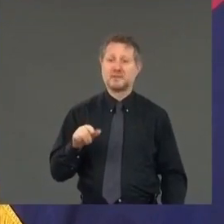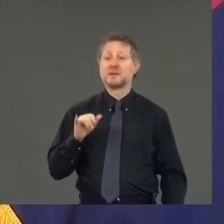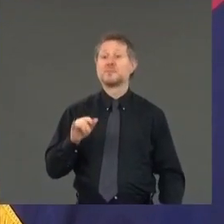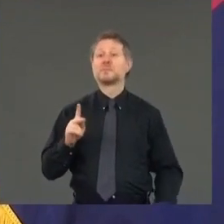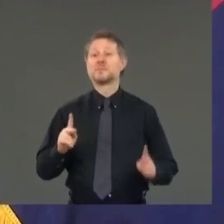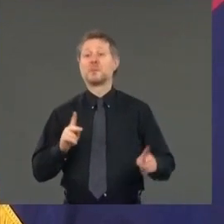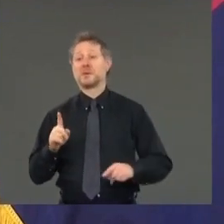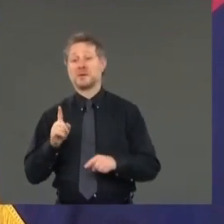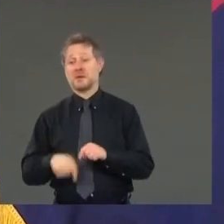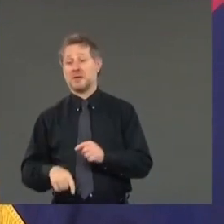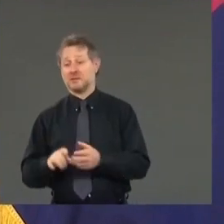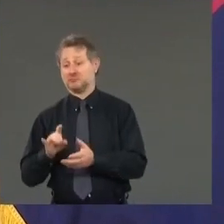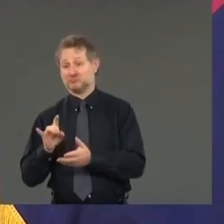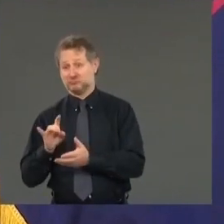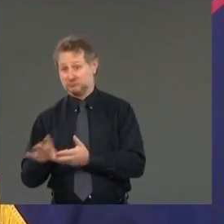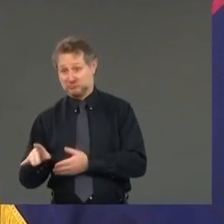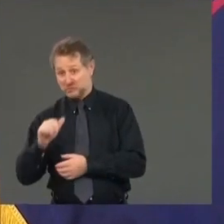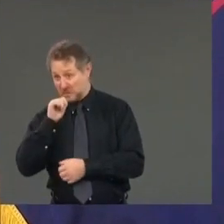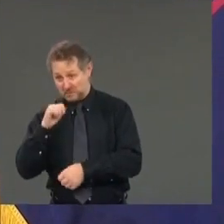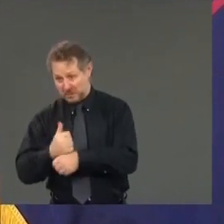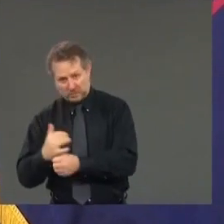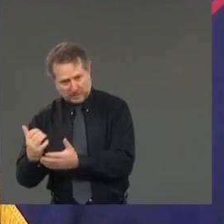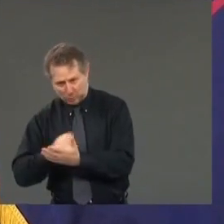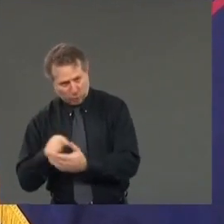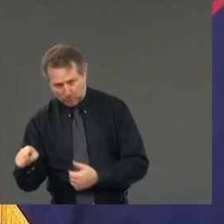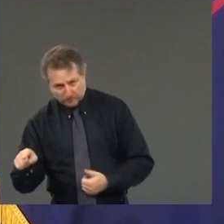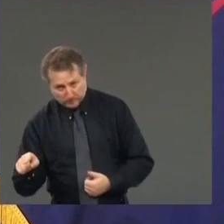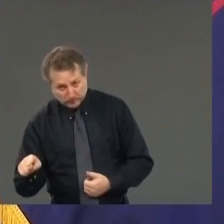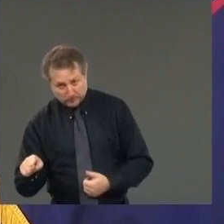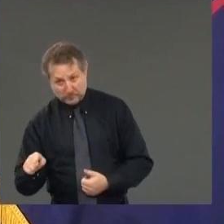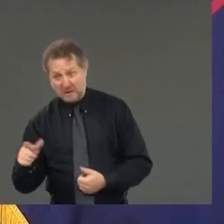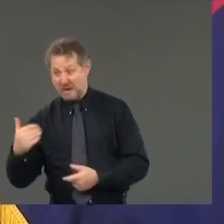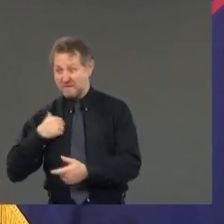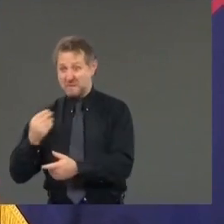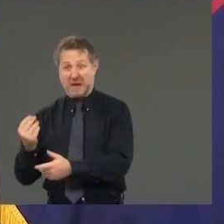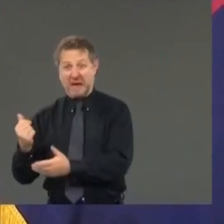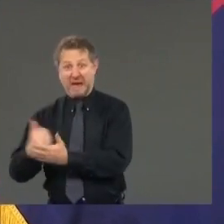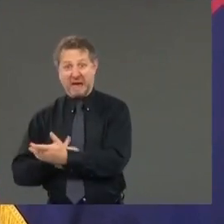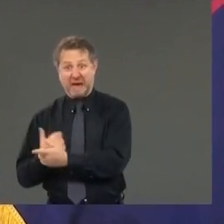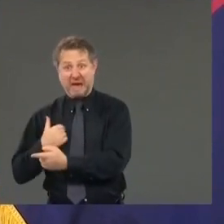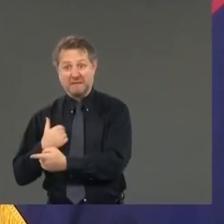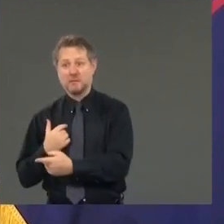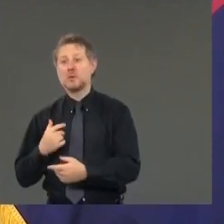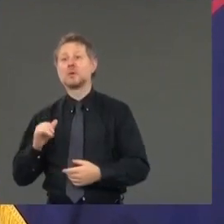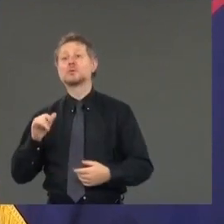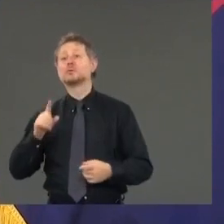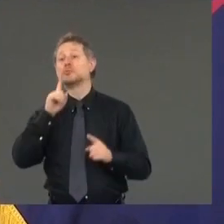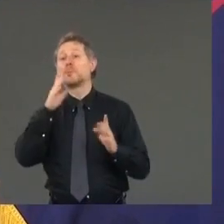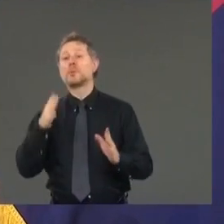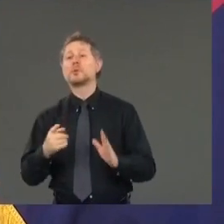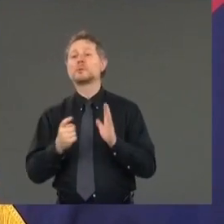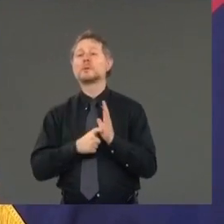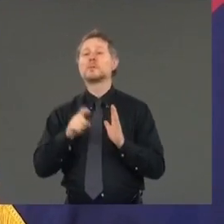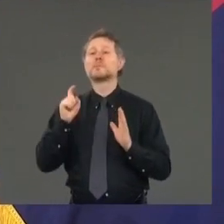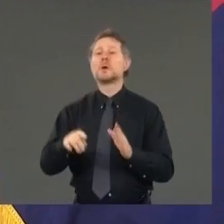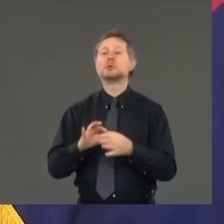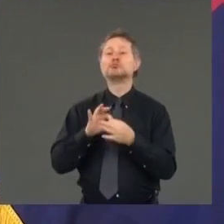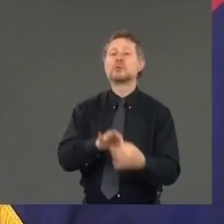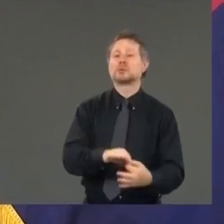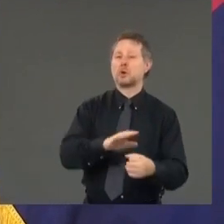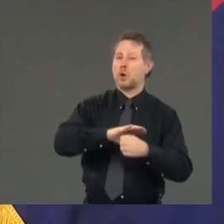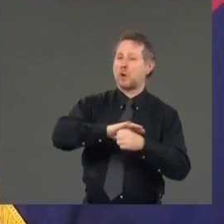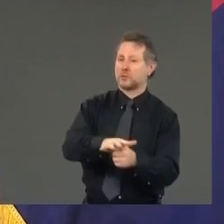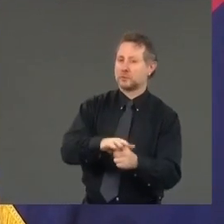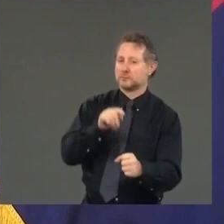not income specific, but the fraud, the order said it had to be COVID related, right?